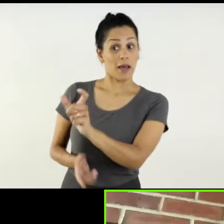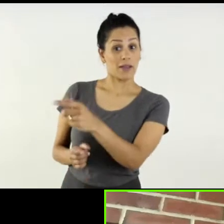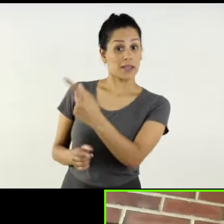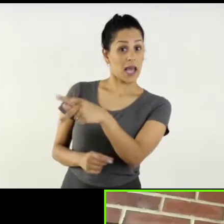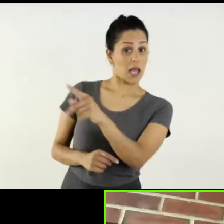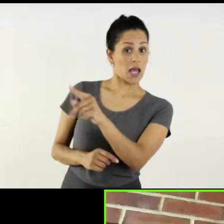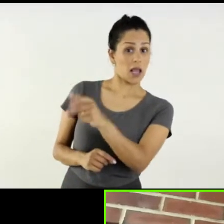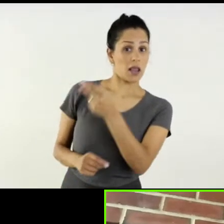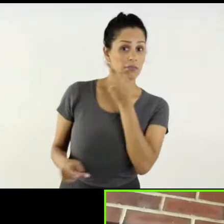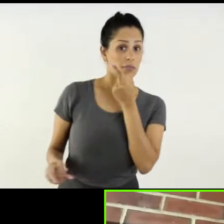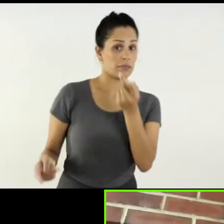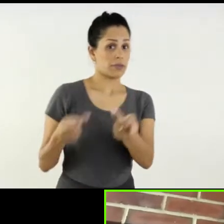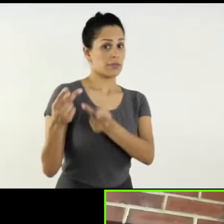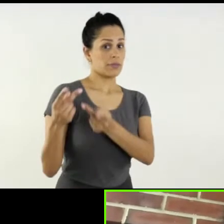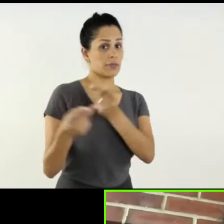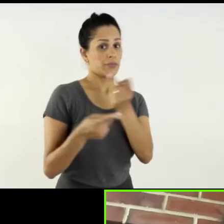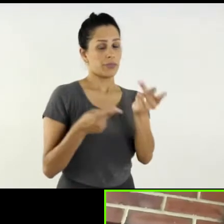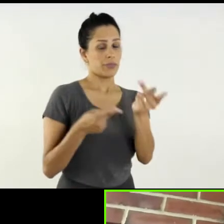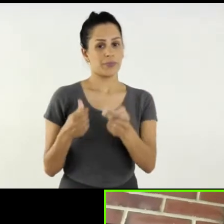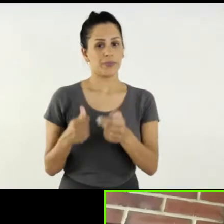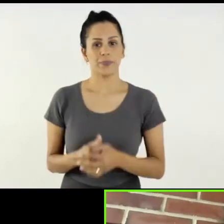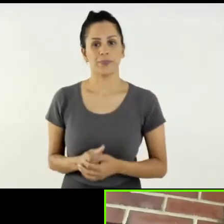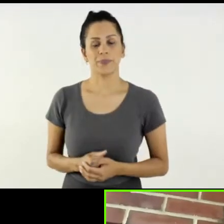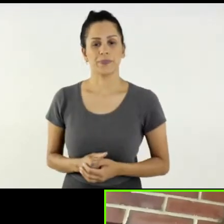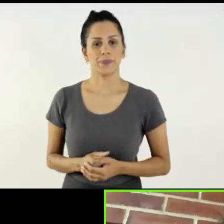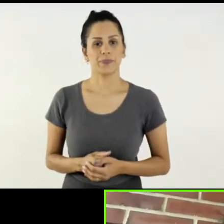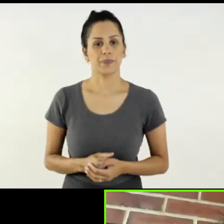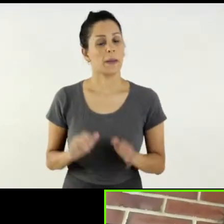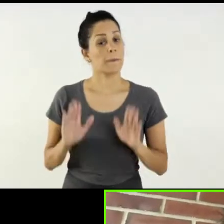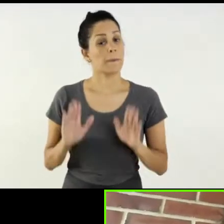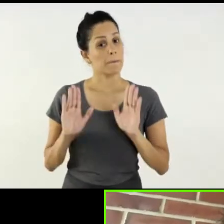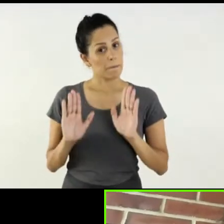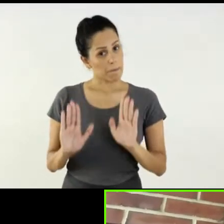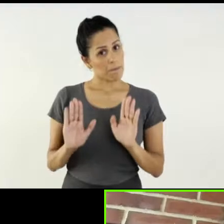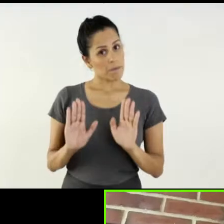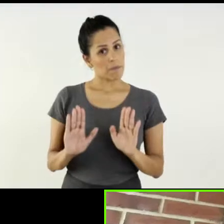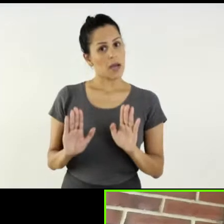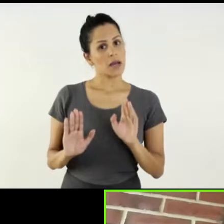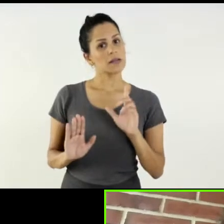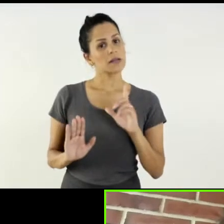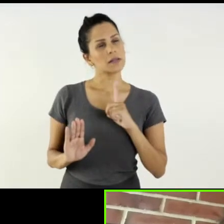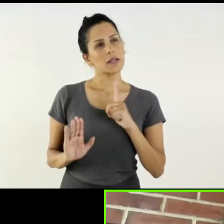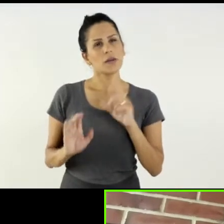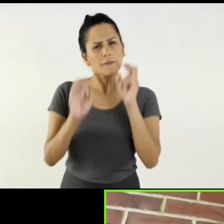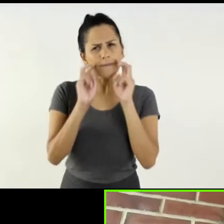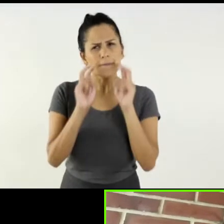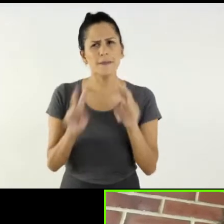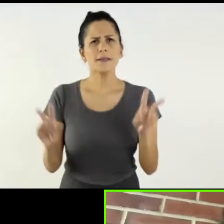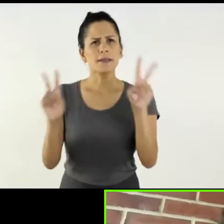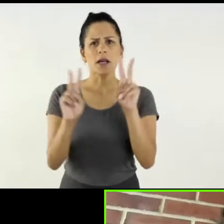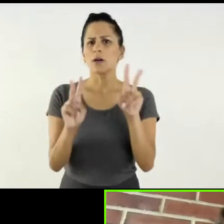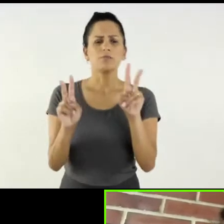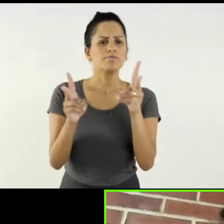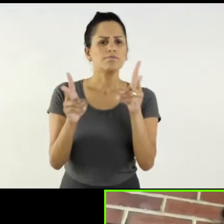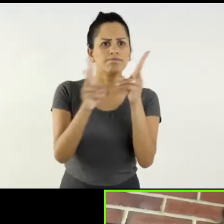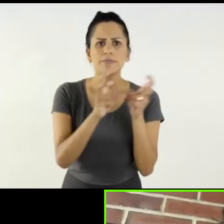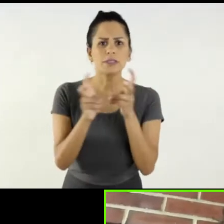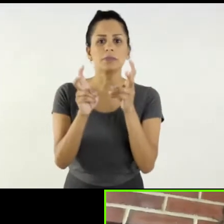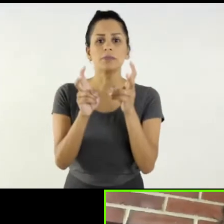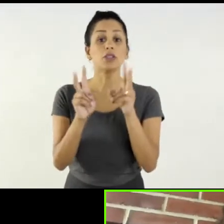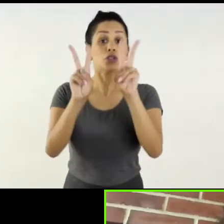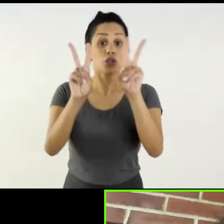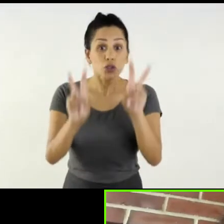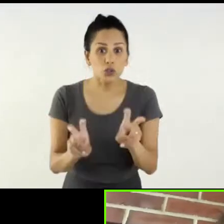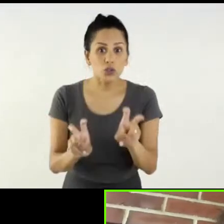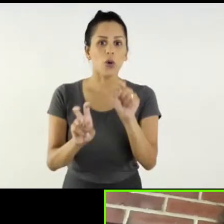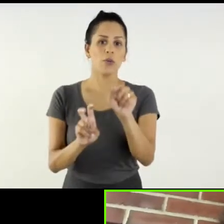a total sort of oversight in and around critical race consciousness, that there were very, very few conversations about that.